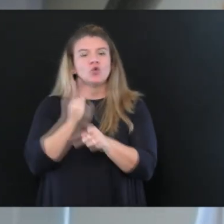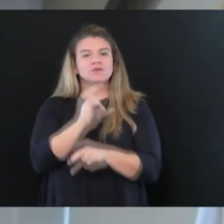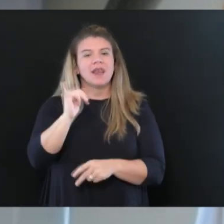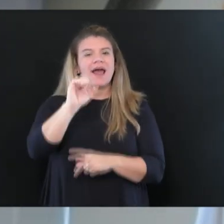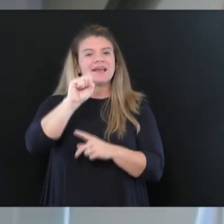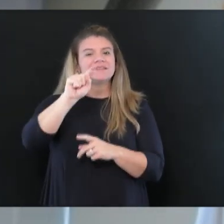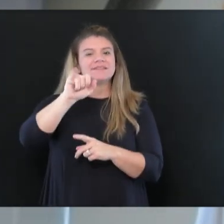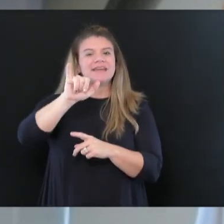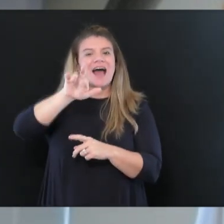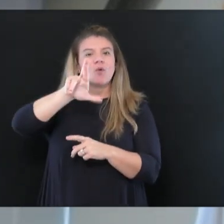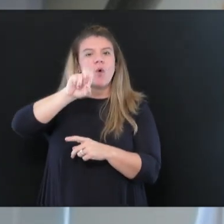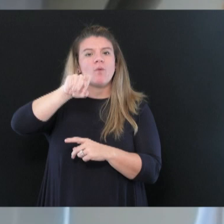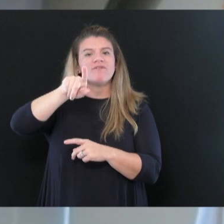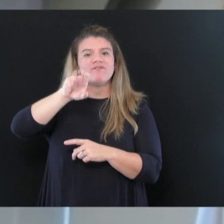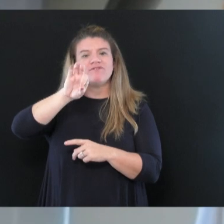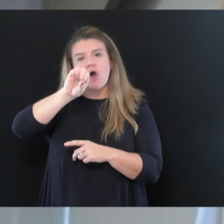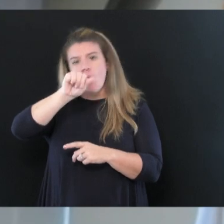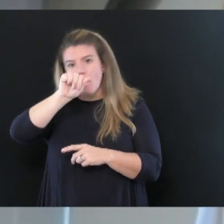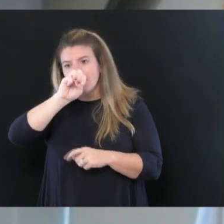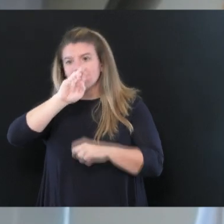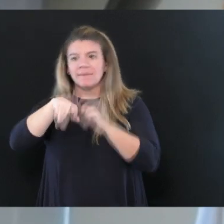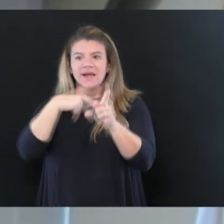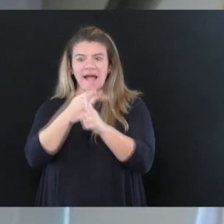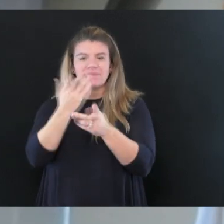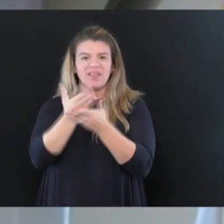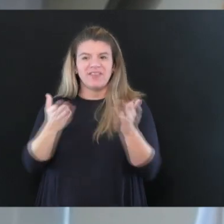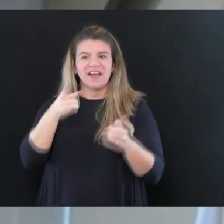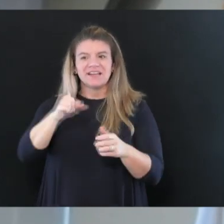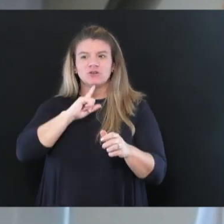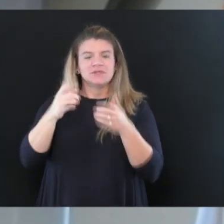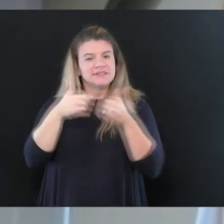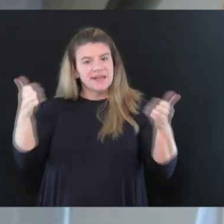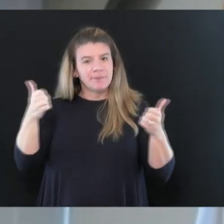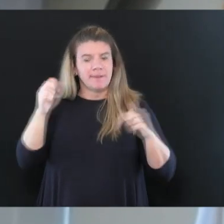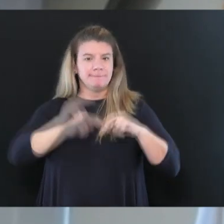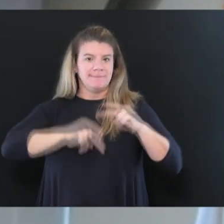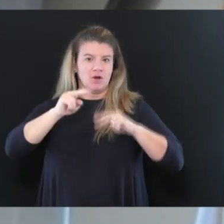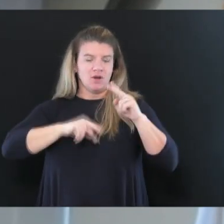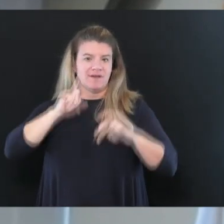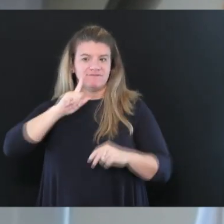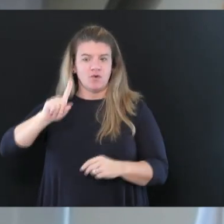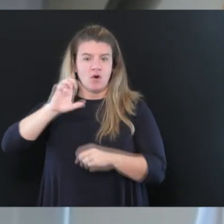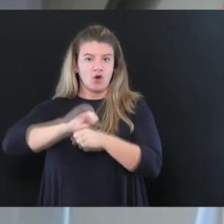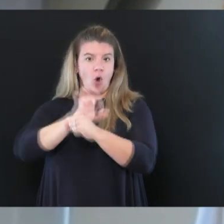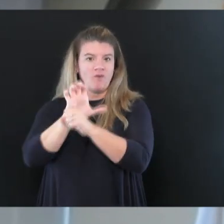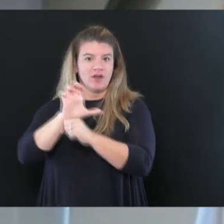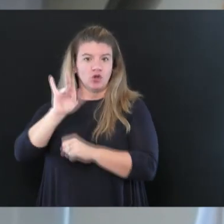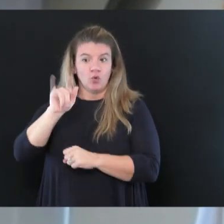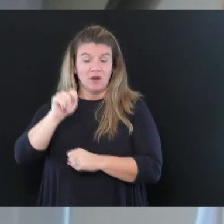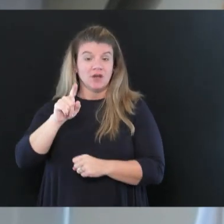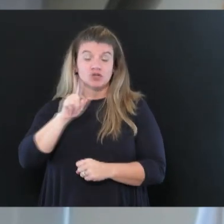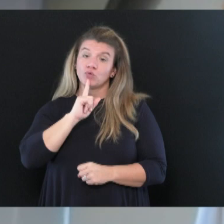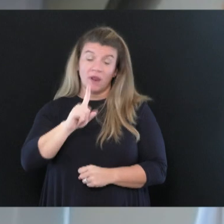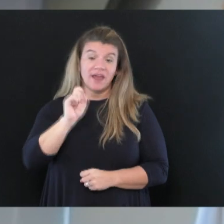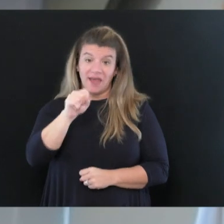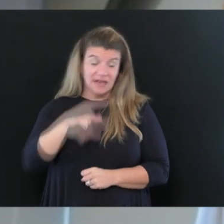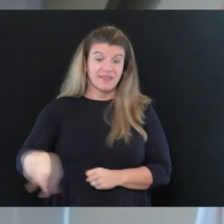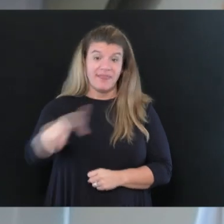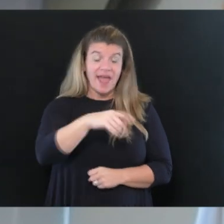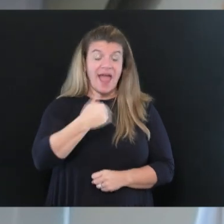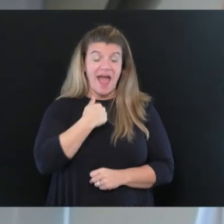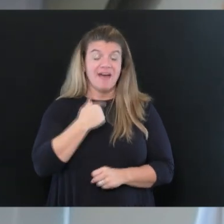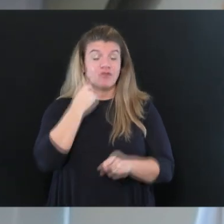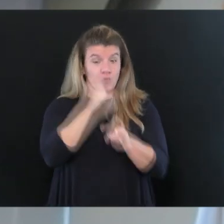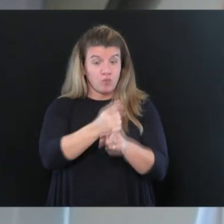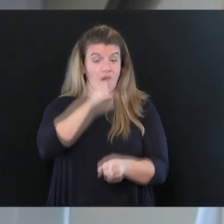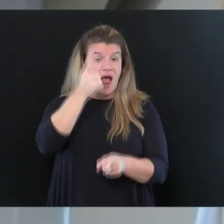materials. So, because that's a separate building in the COVID unit. So they do have adequate PPE because